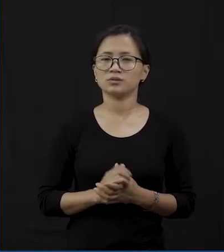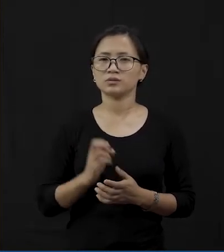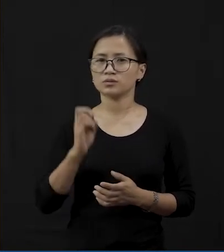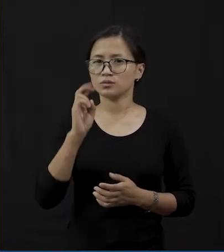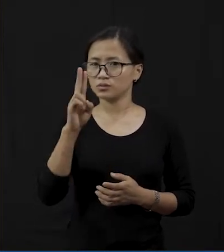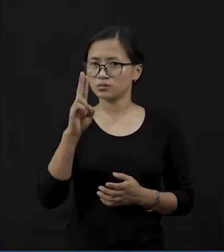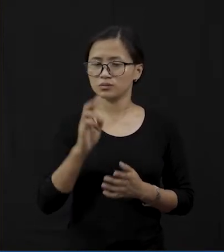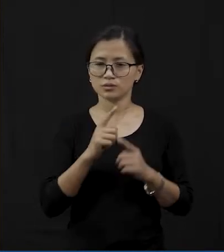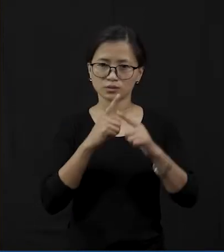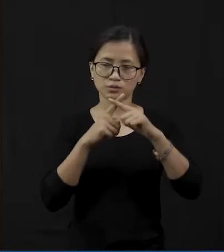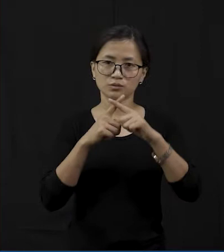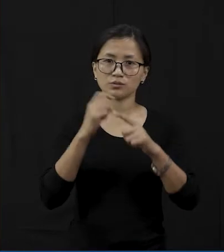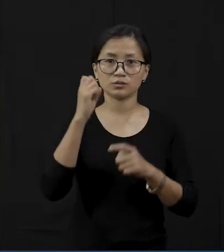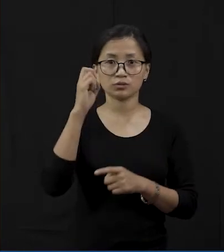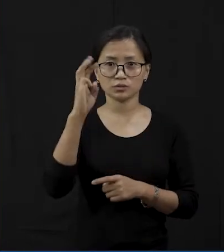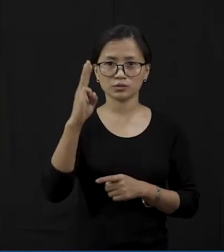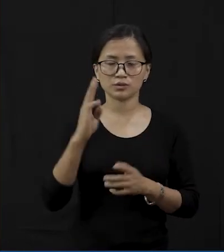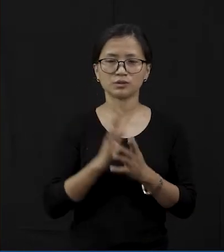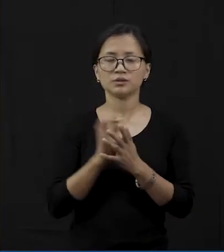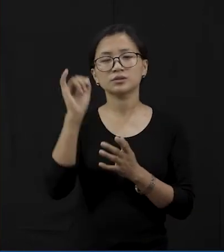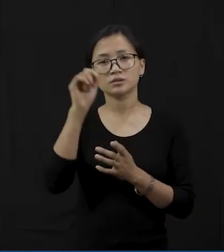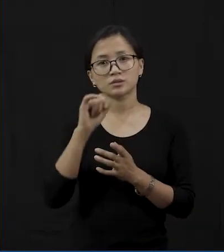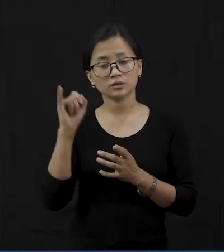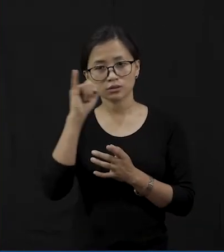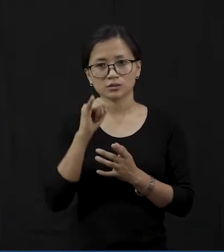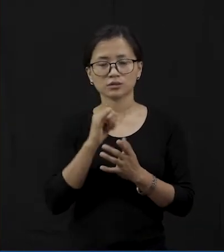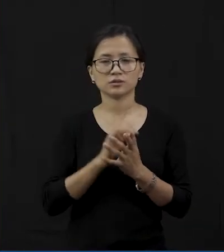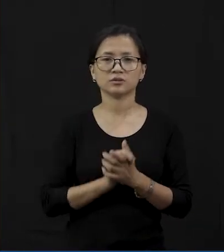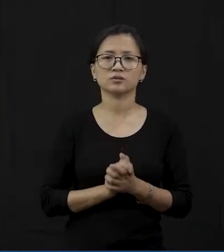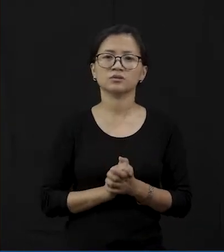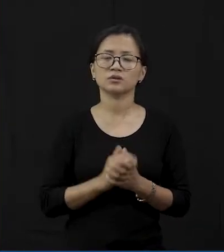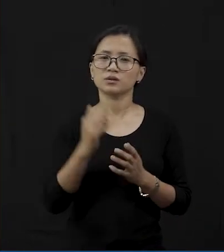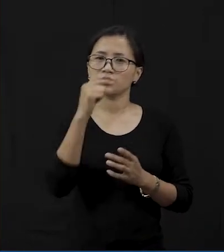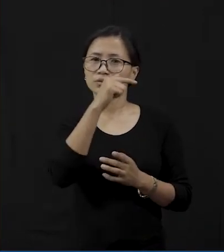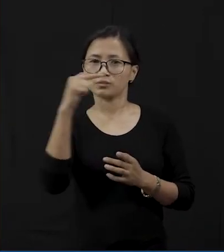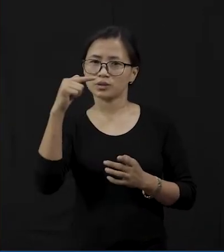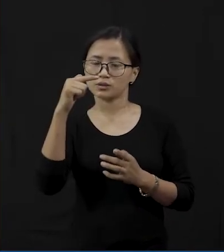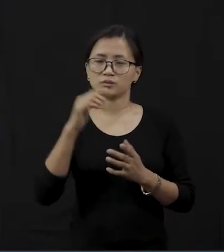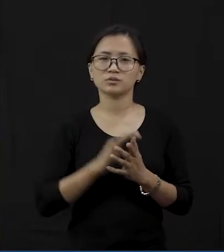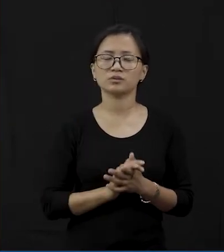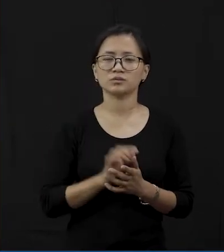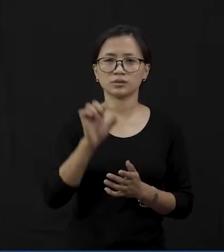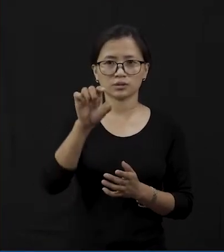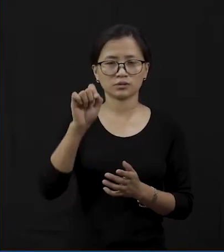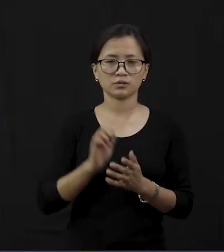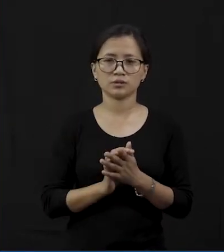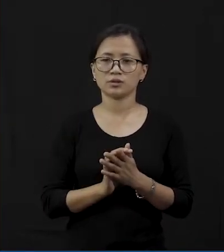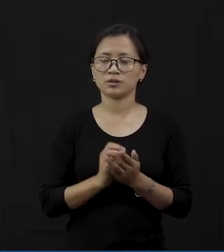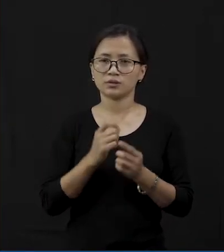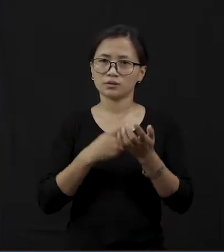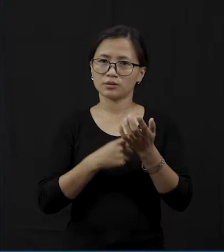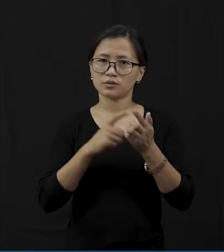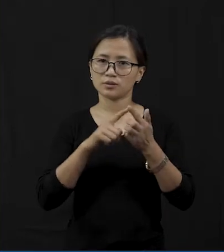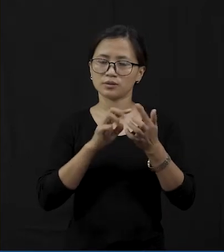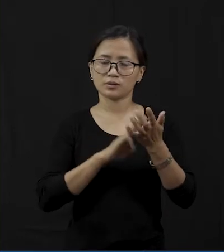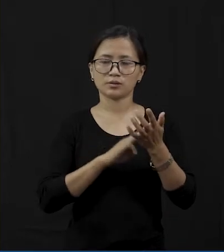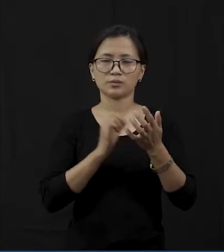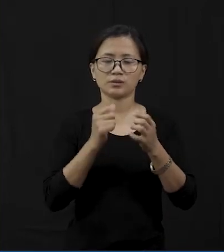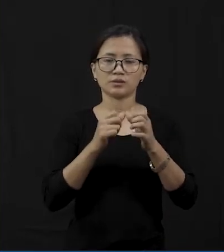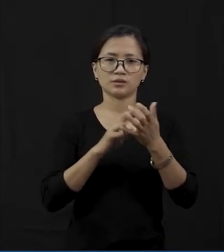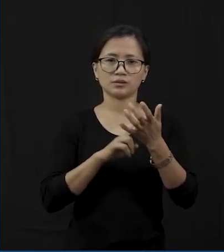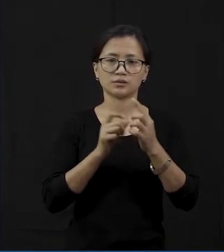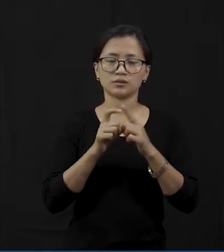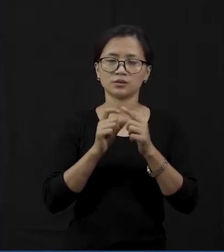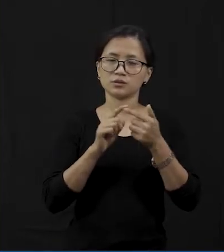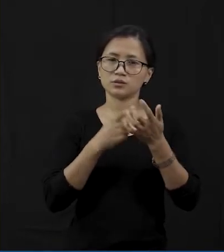3, 6. You subtract it, you get a remainder 1. So it is not divisible by 2,